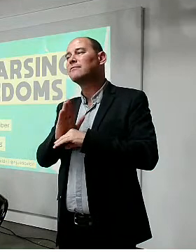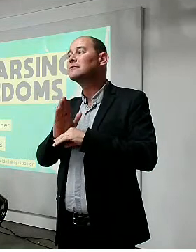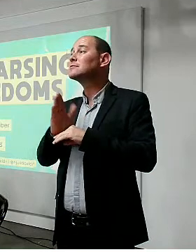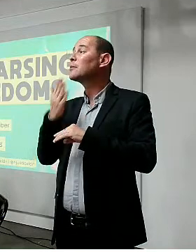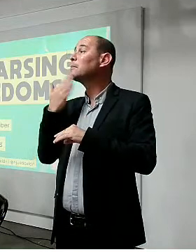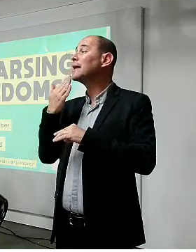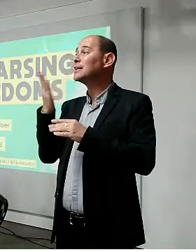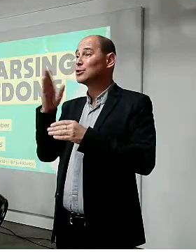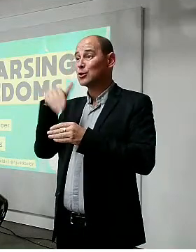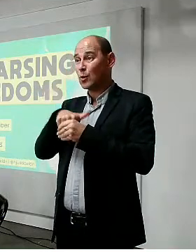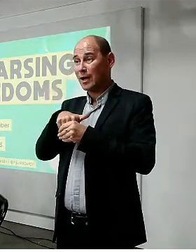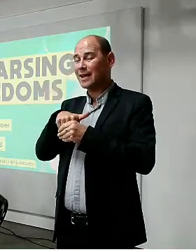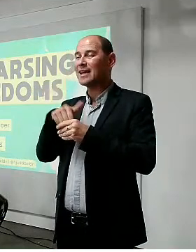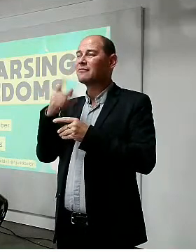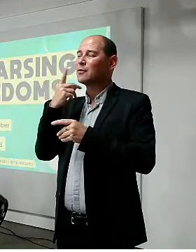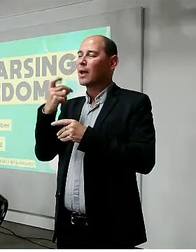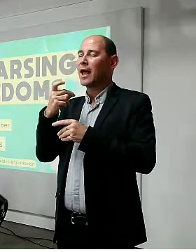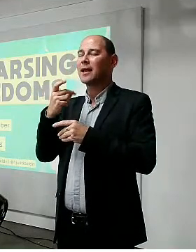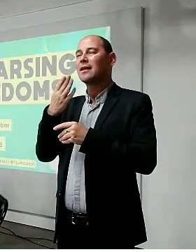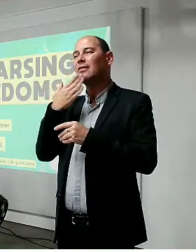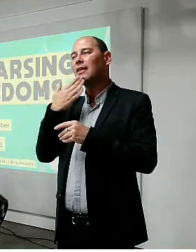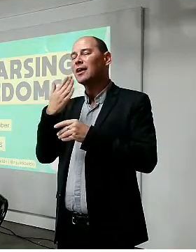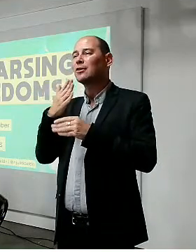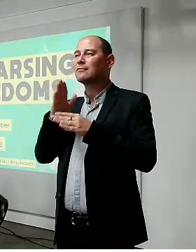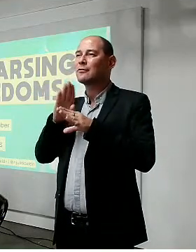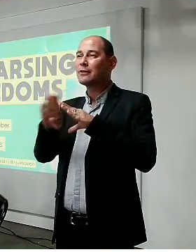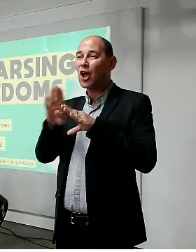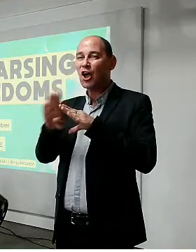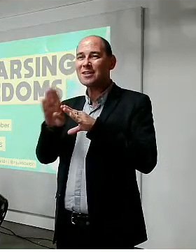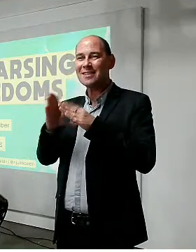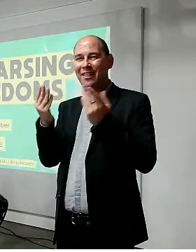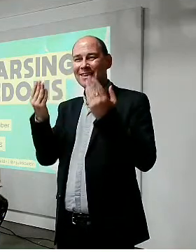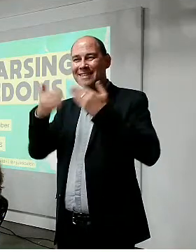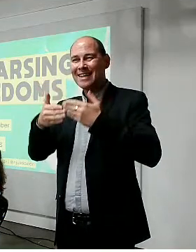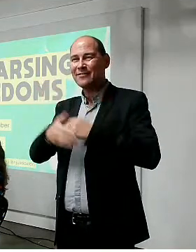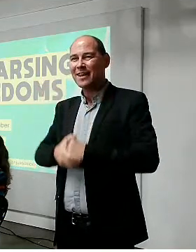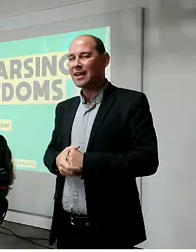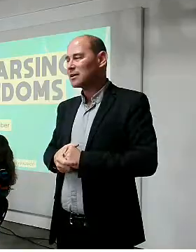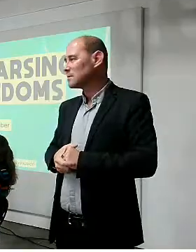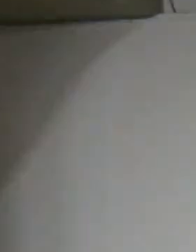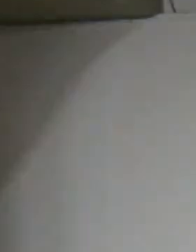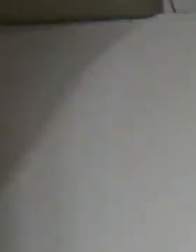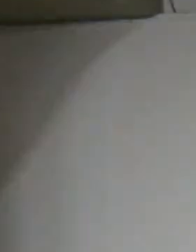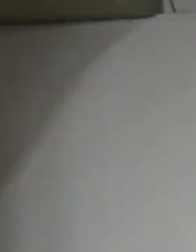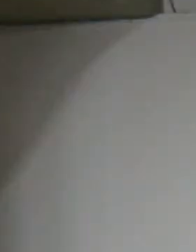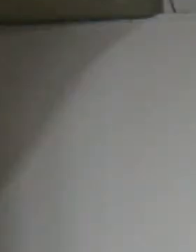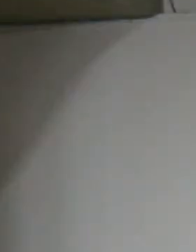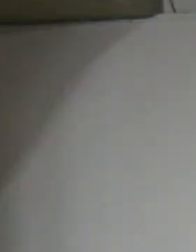can. And thank you so much for rehearsing Freedoms with us and for being here tonight.